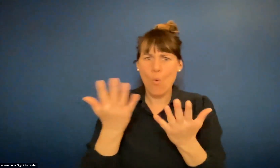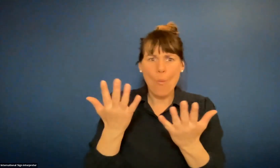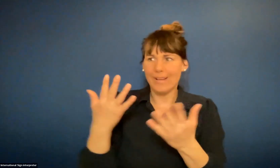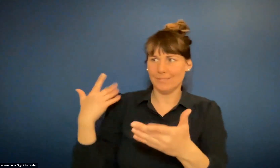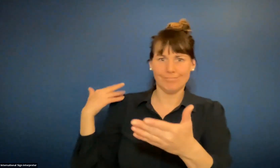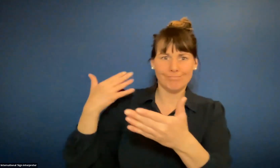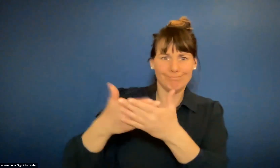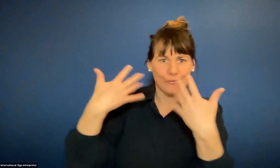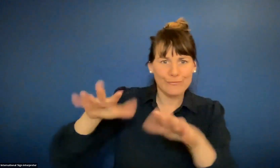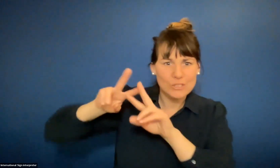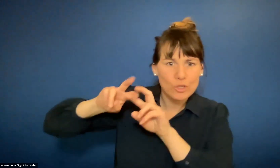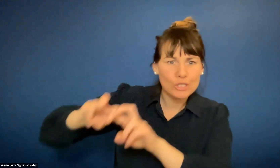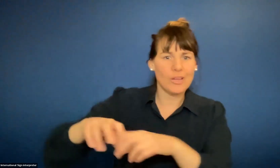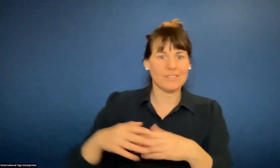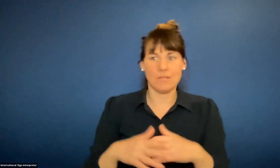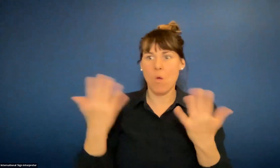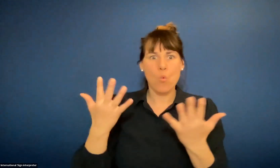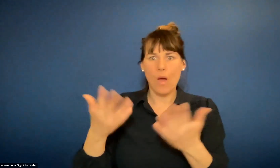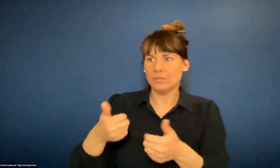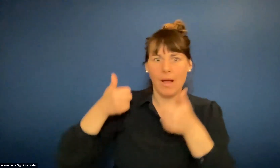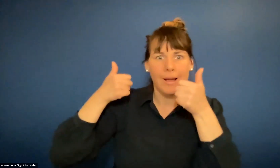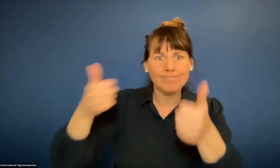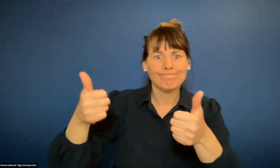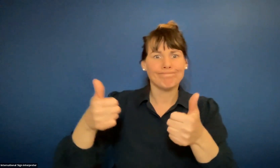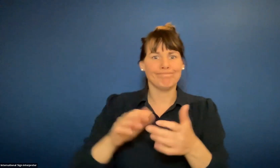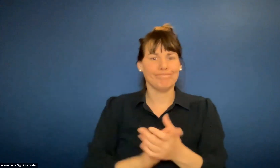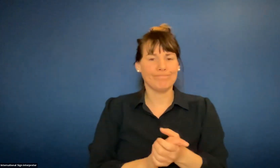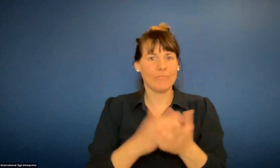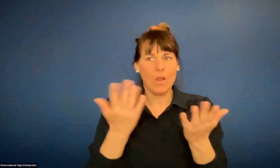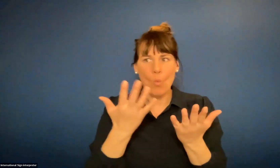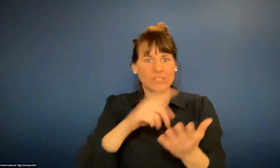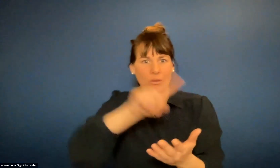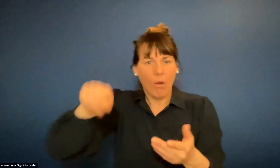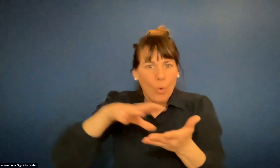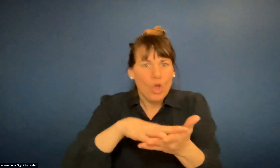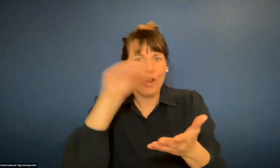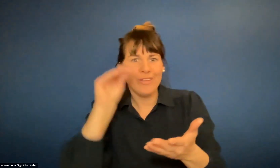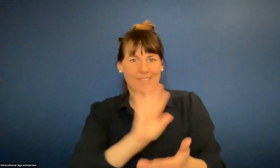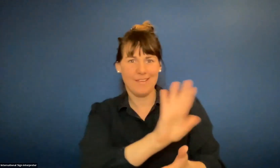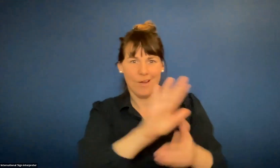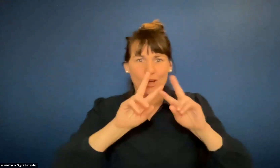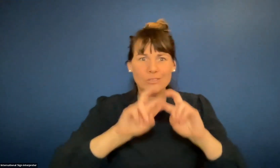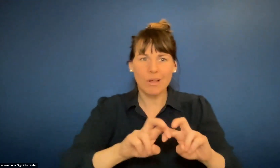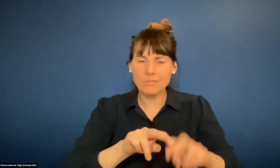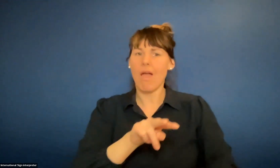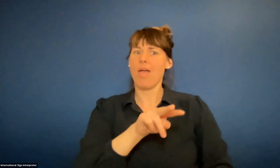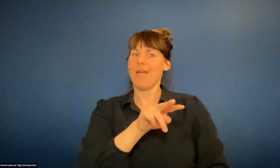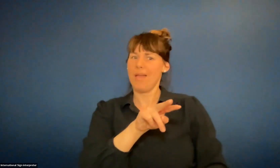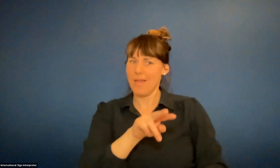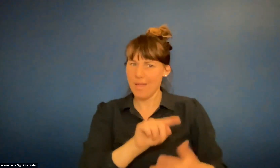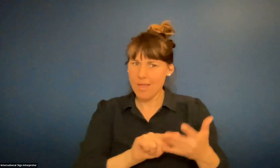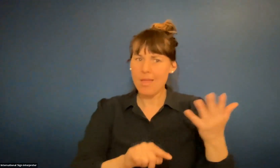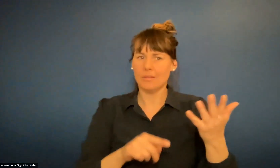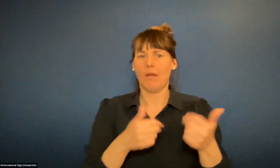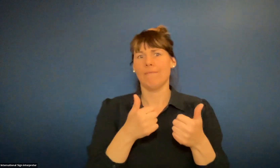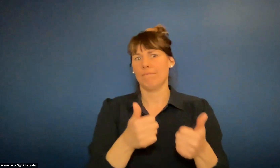maybe one question. If we don't have a question, I have one myself. Please feel free